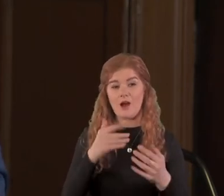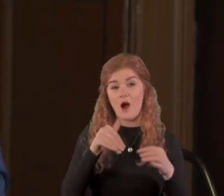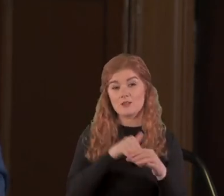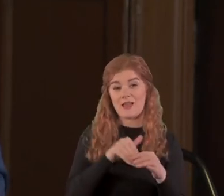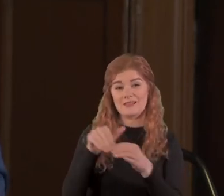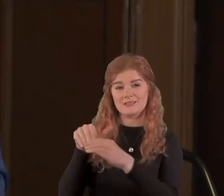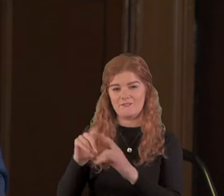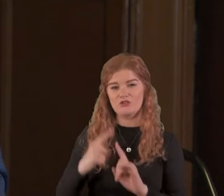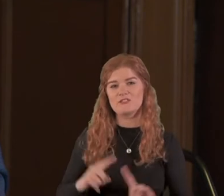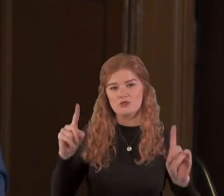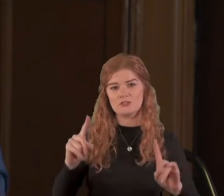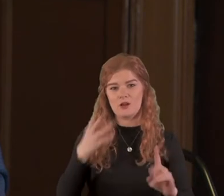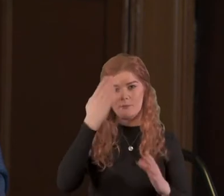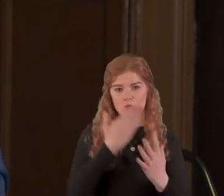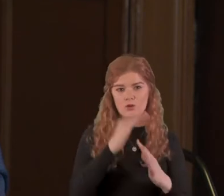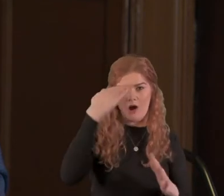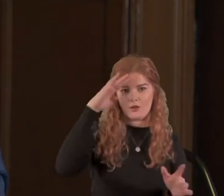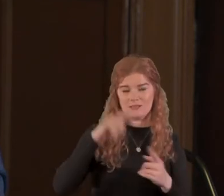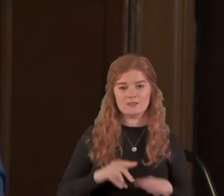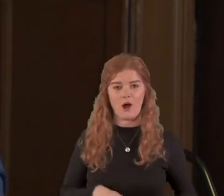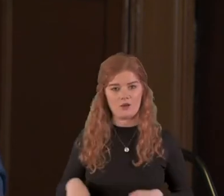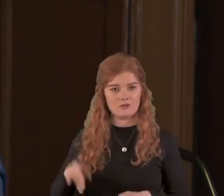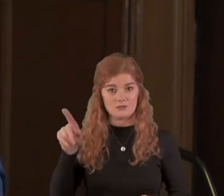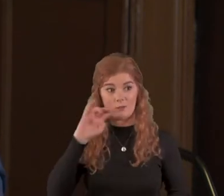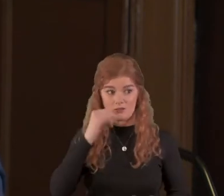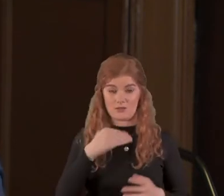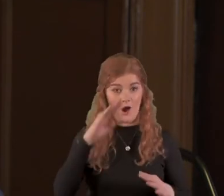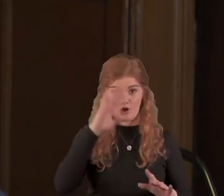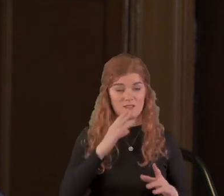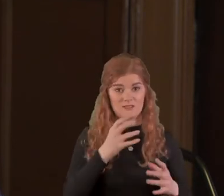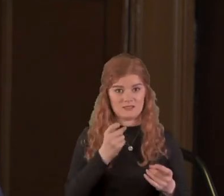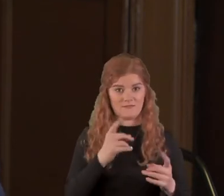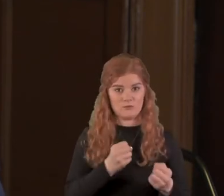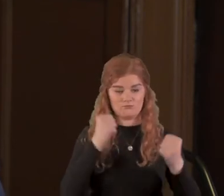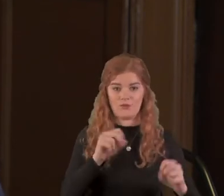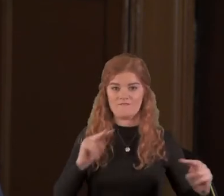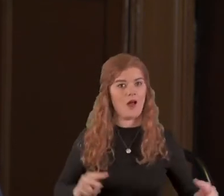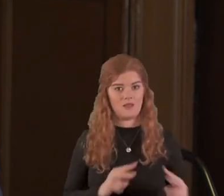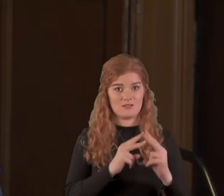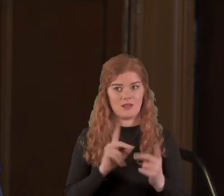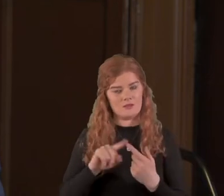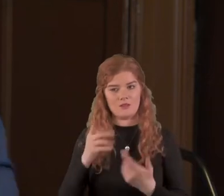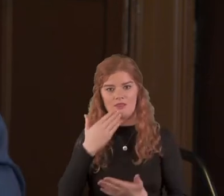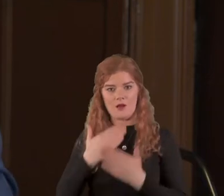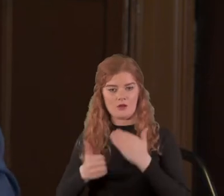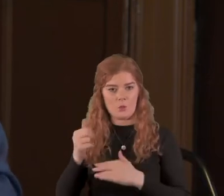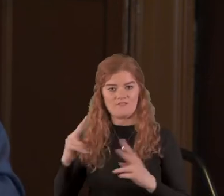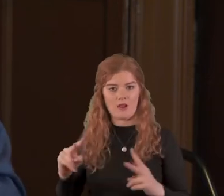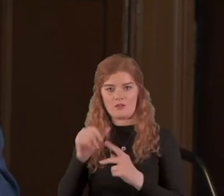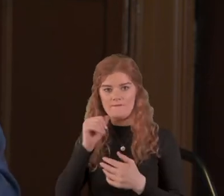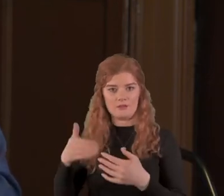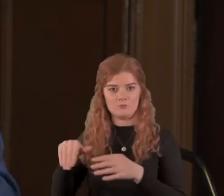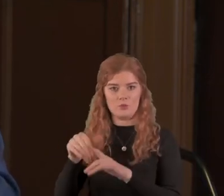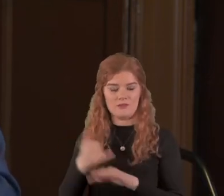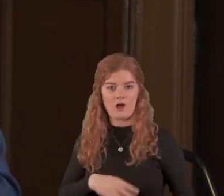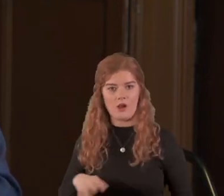The contexts are very different, you know, because great violence was involved in the first case, and thank goodness great violence is not involved